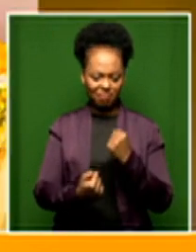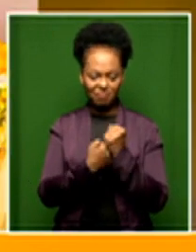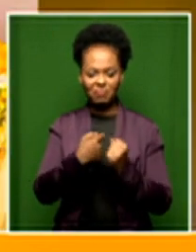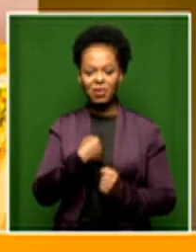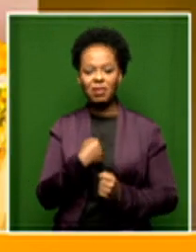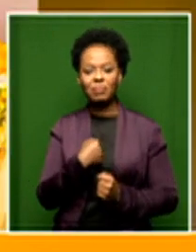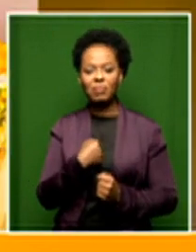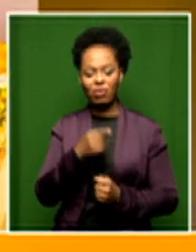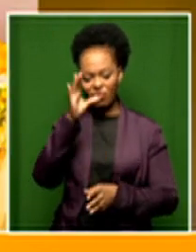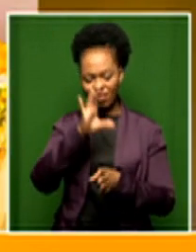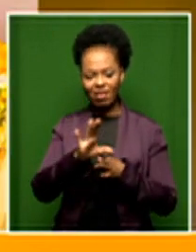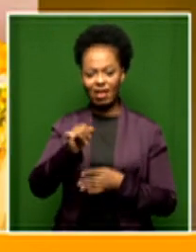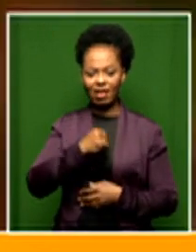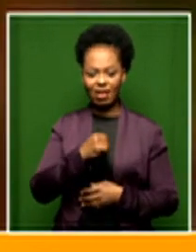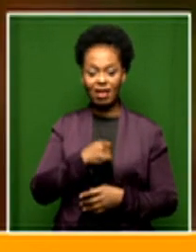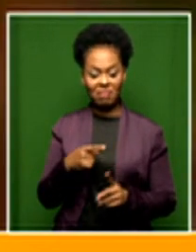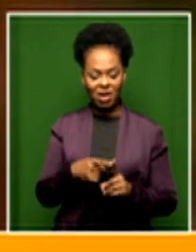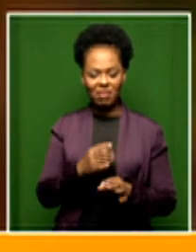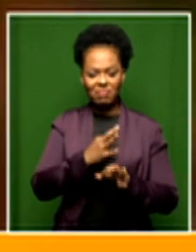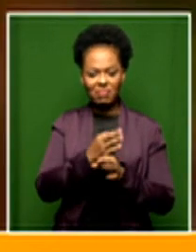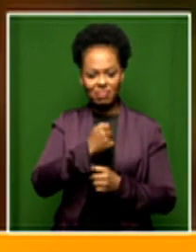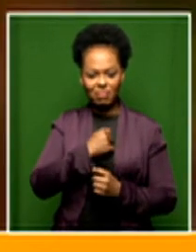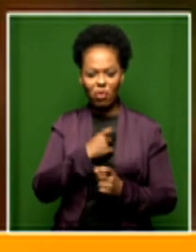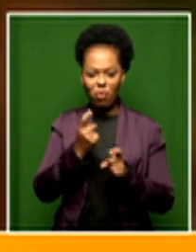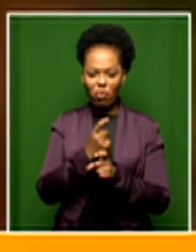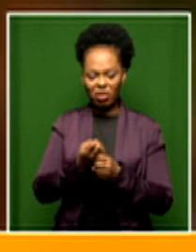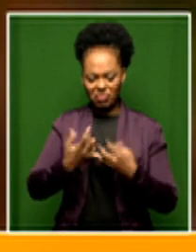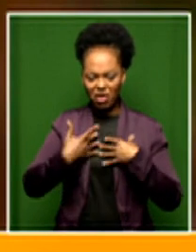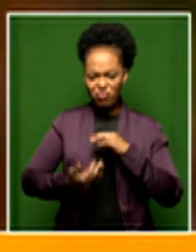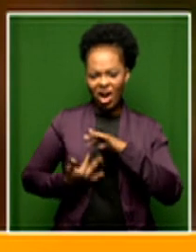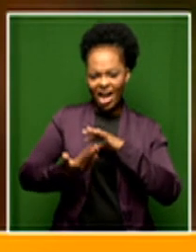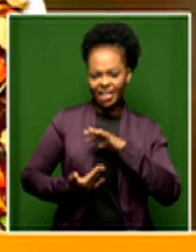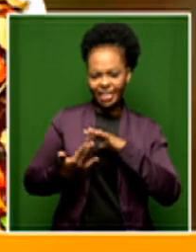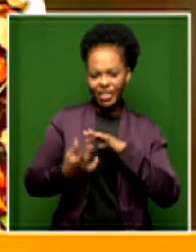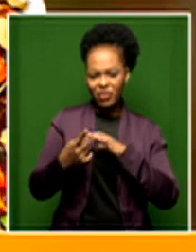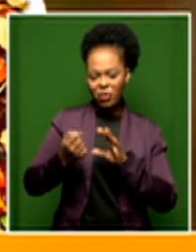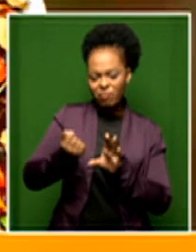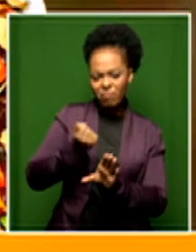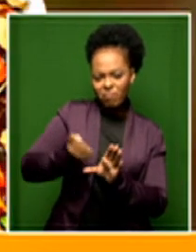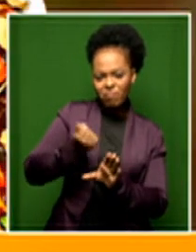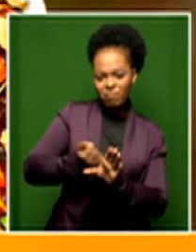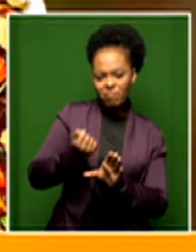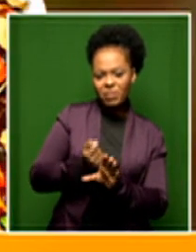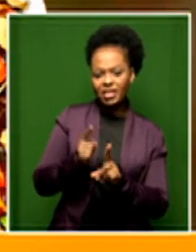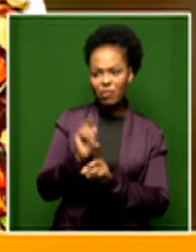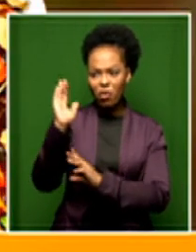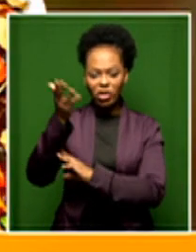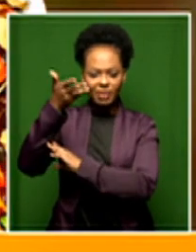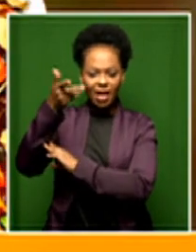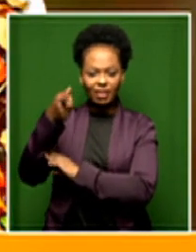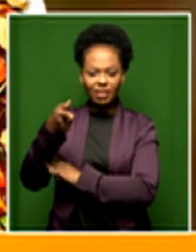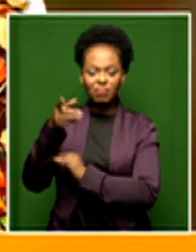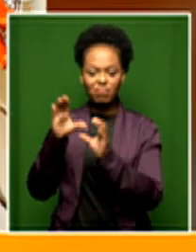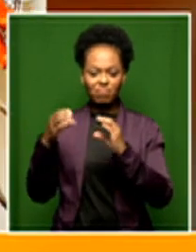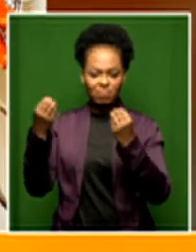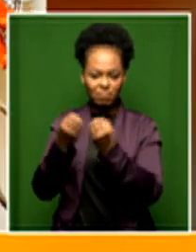he is the one who pumped this passion I have for cooking and for the hospitality industry. And my background,